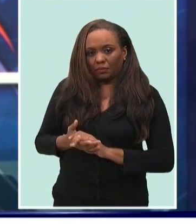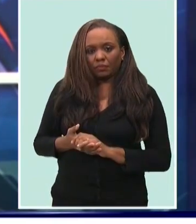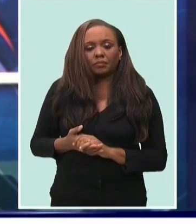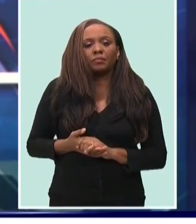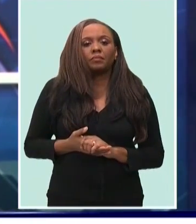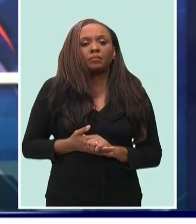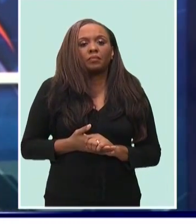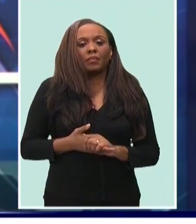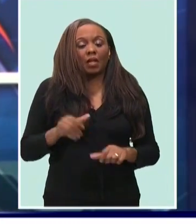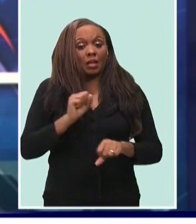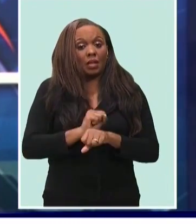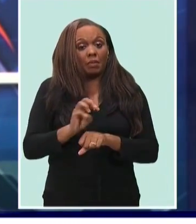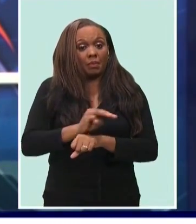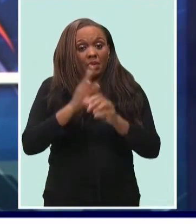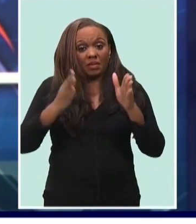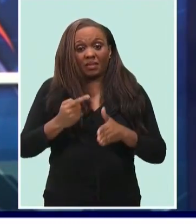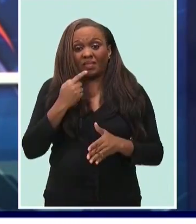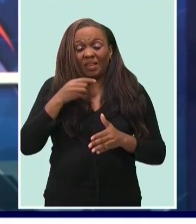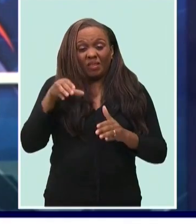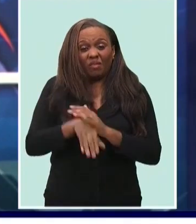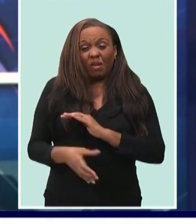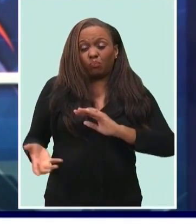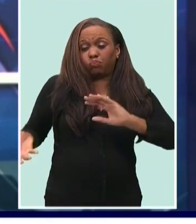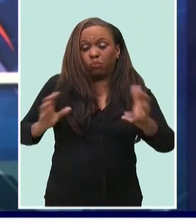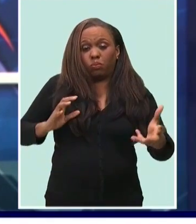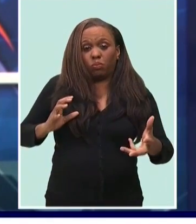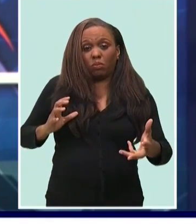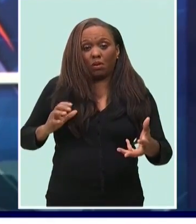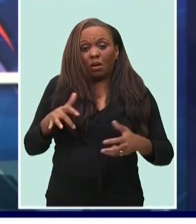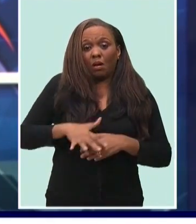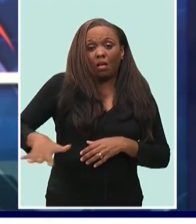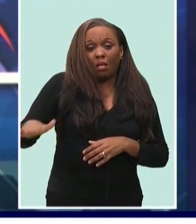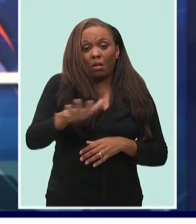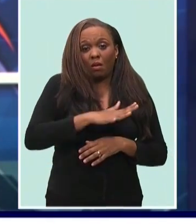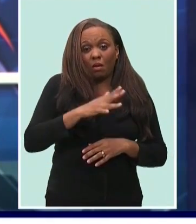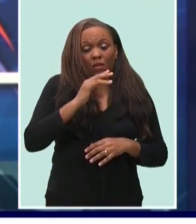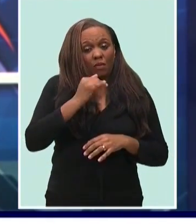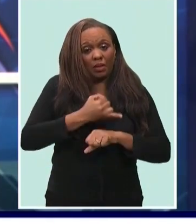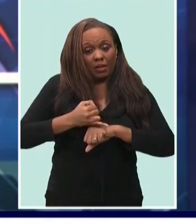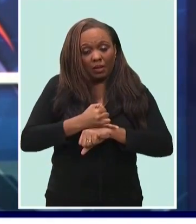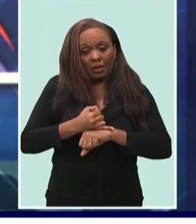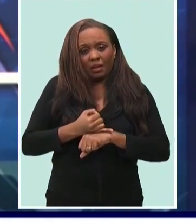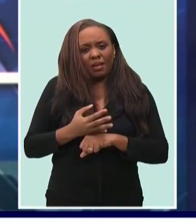the island. He says it's also causing a serious migration from the village.